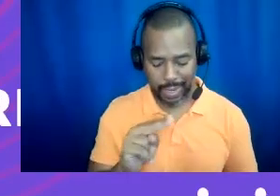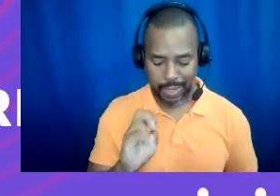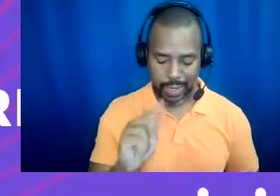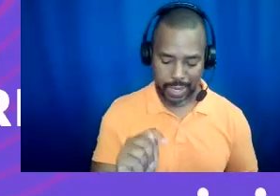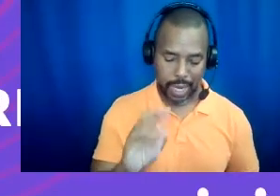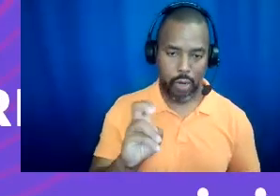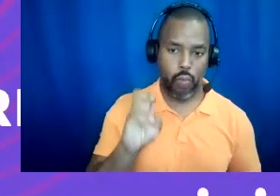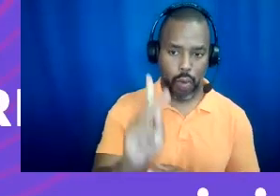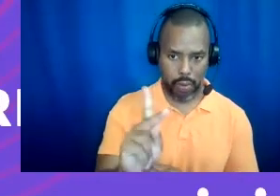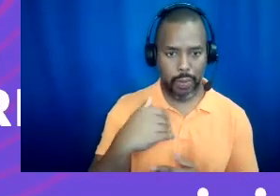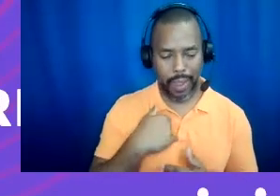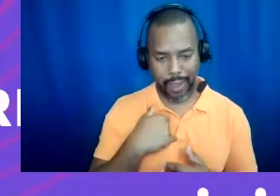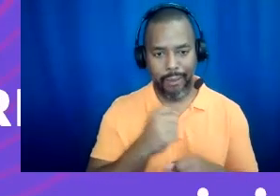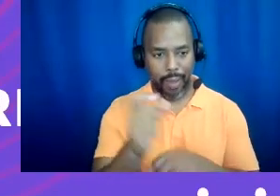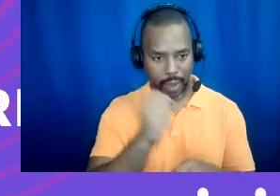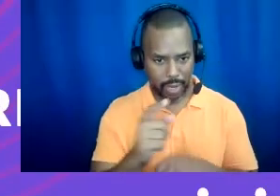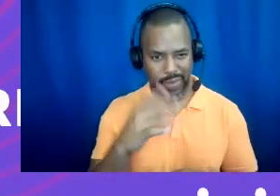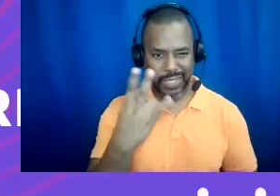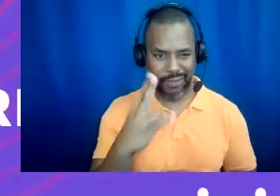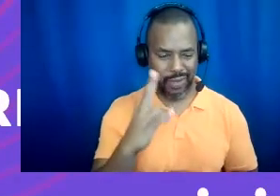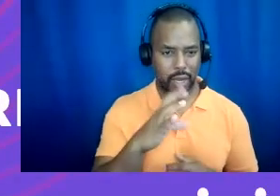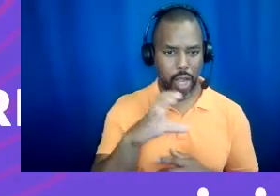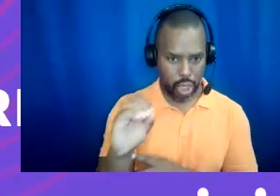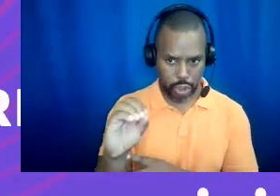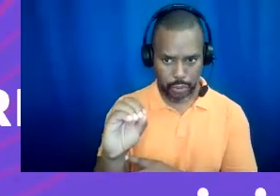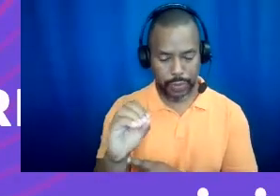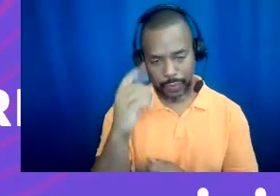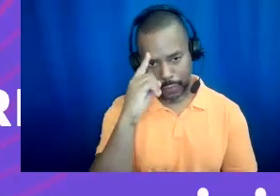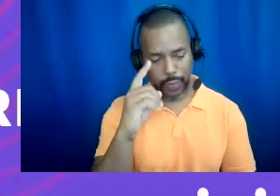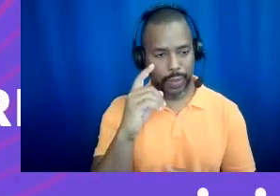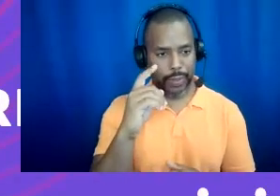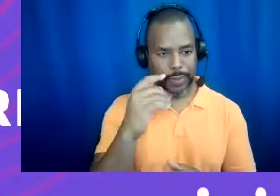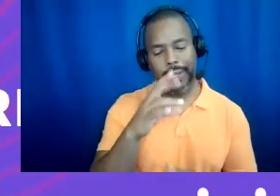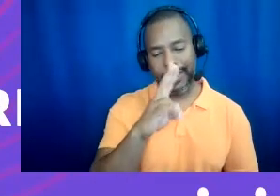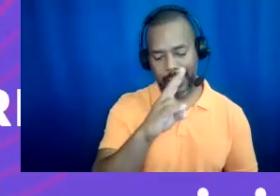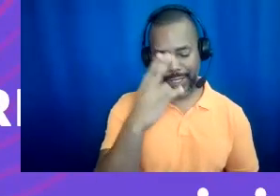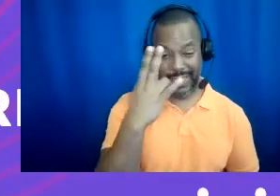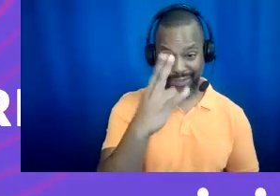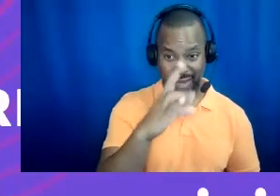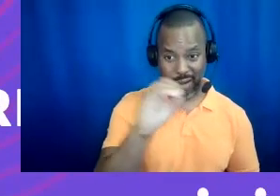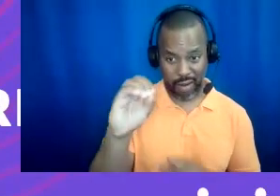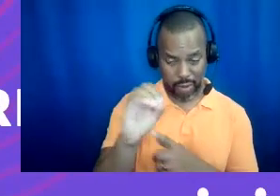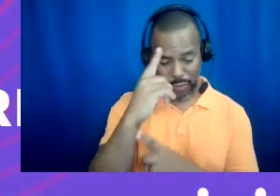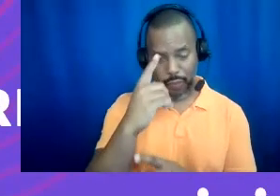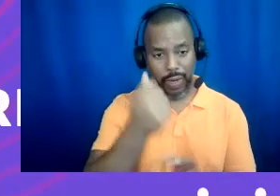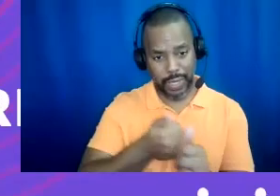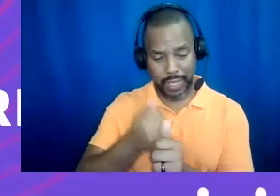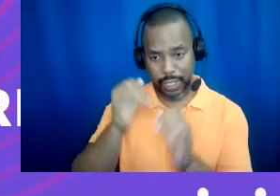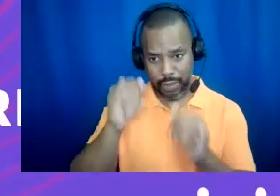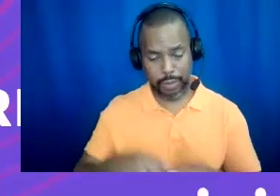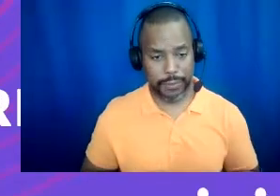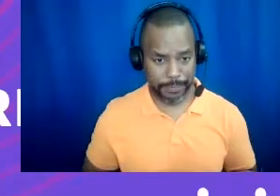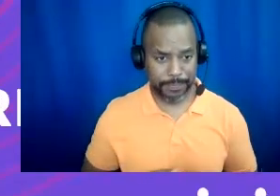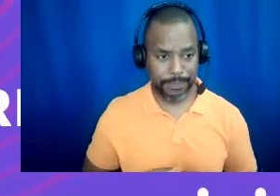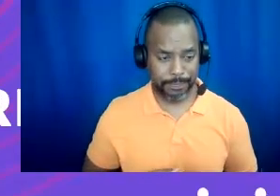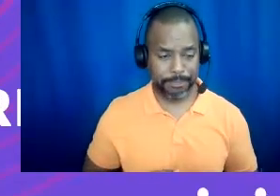have that annual deductible of $1,700 per person or $3,400 per year. You pay 10% of the cost for most